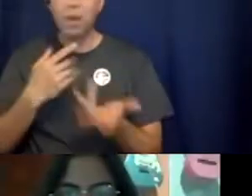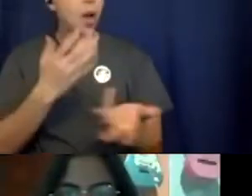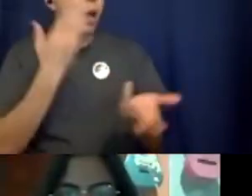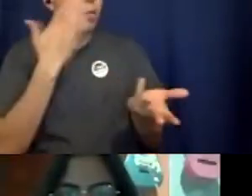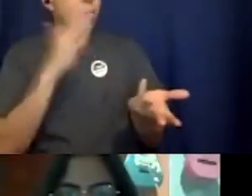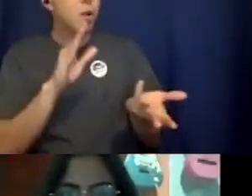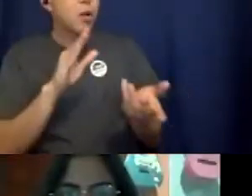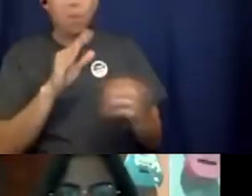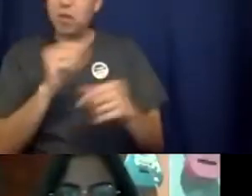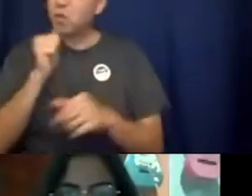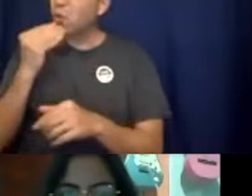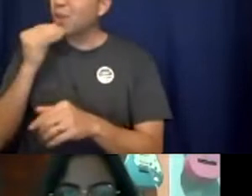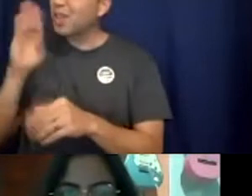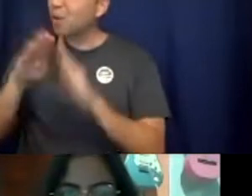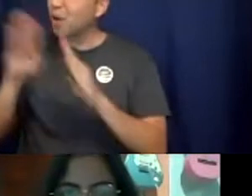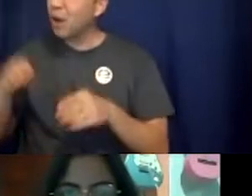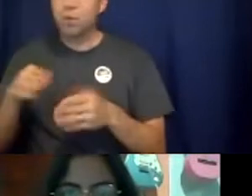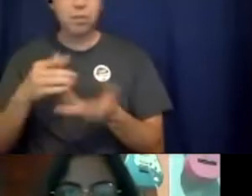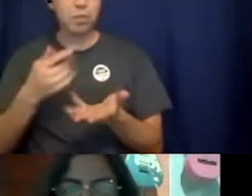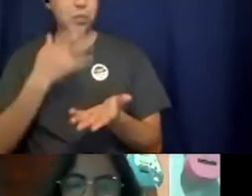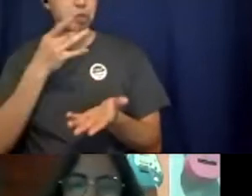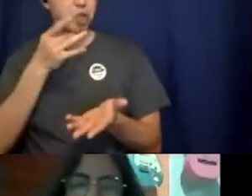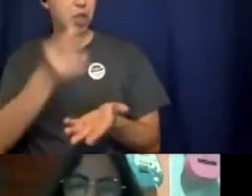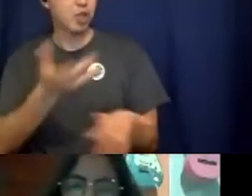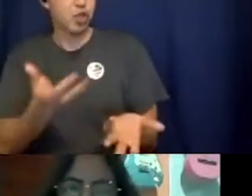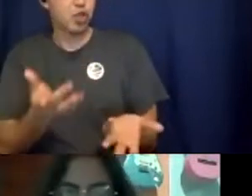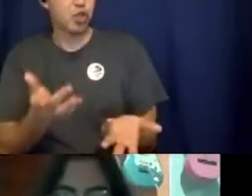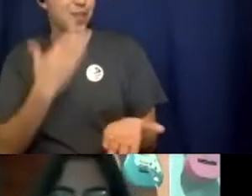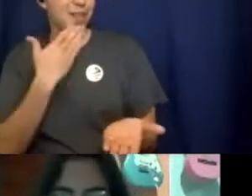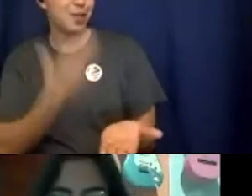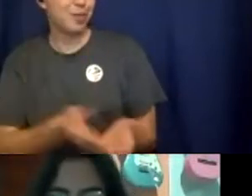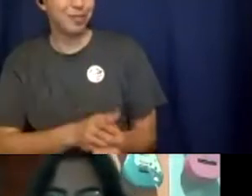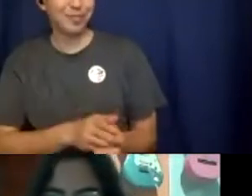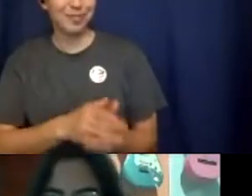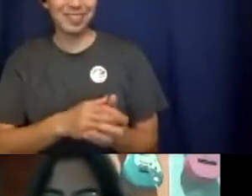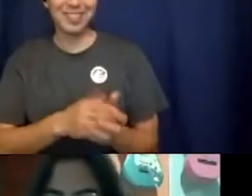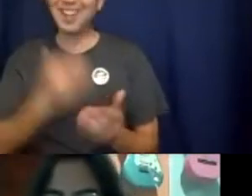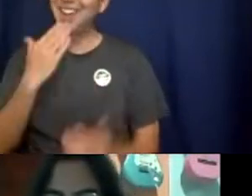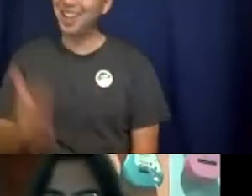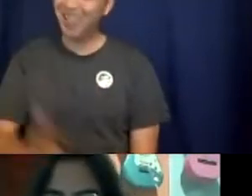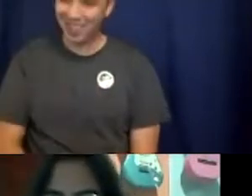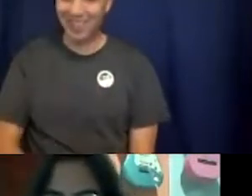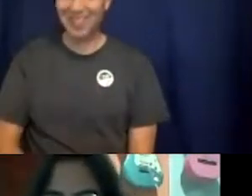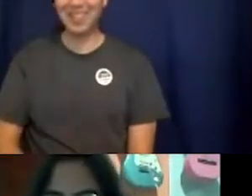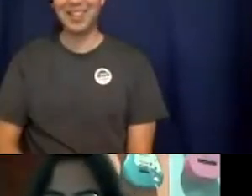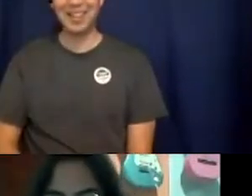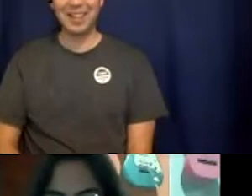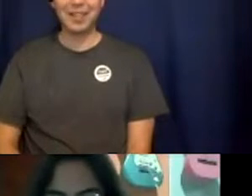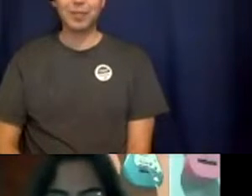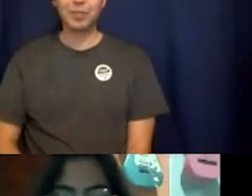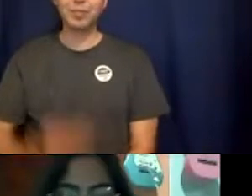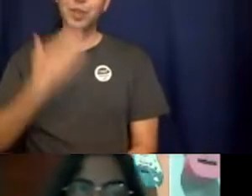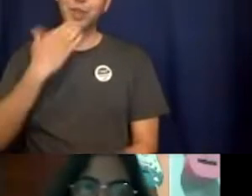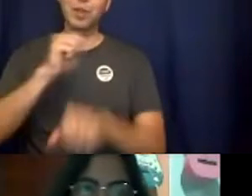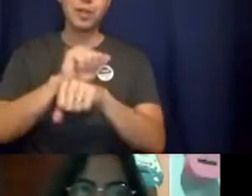No? Yes, thank you. Okay. All right, let's try. So I have a slightly